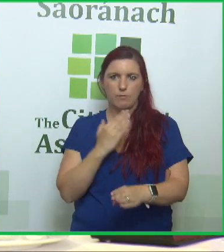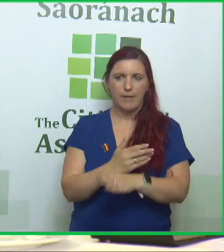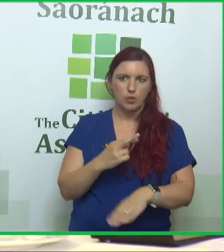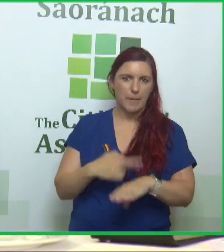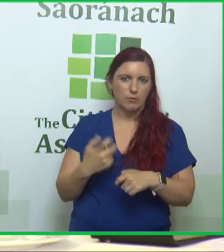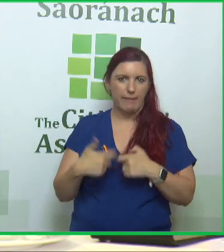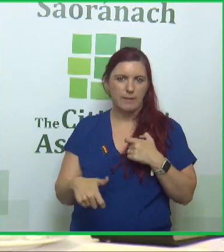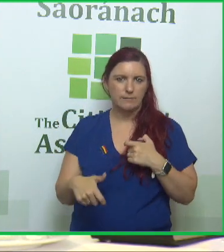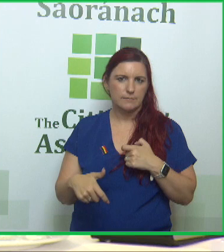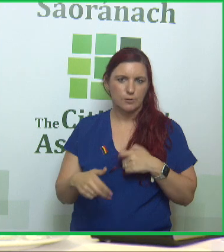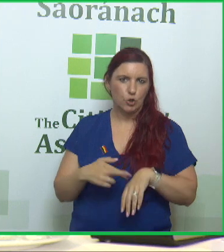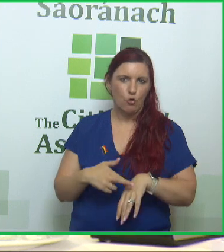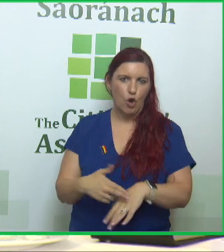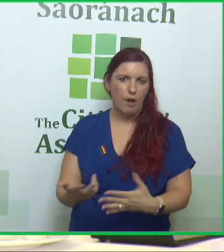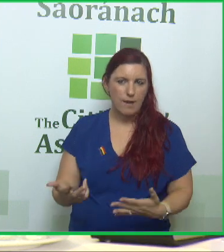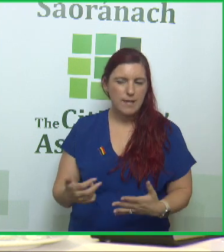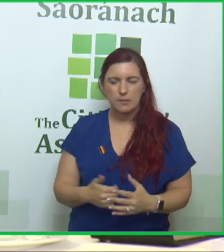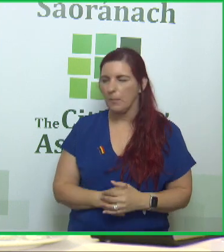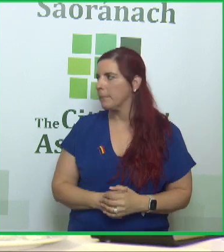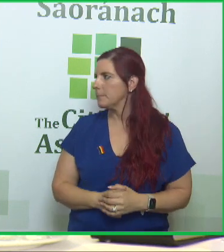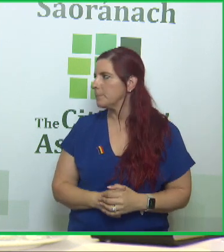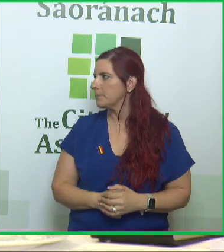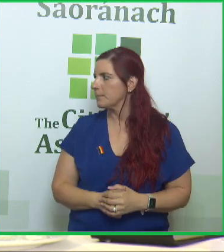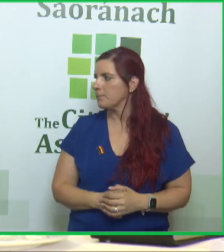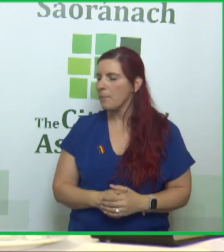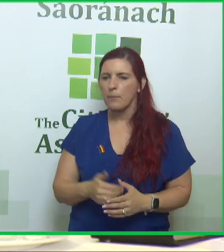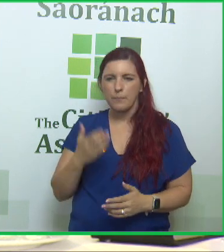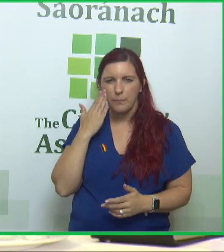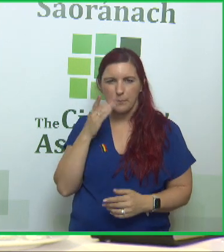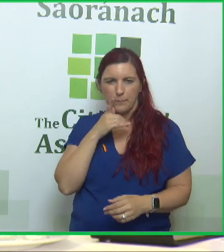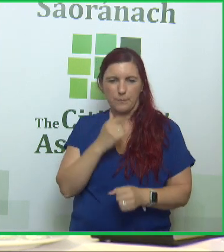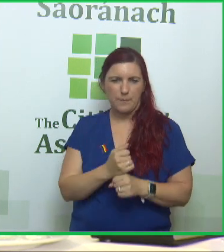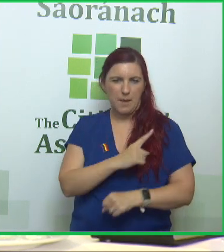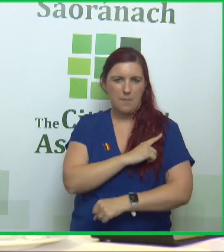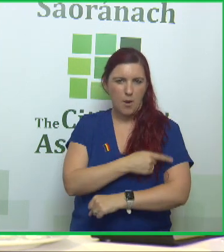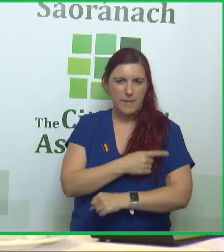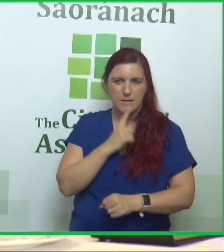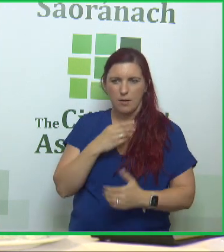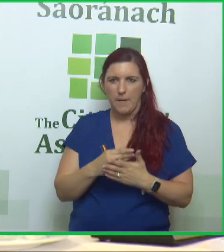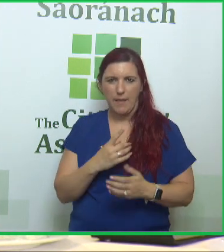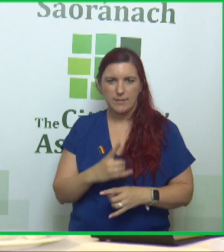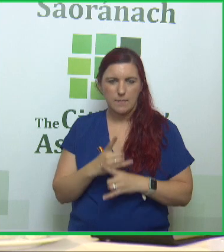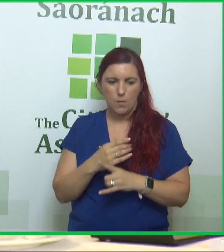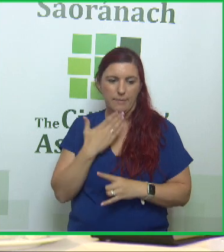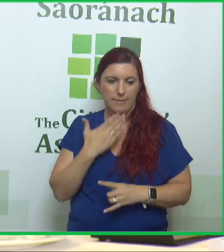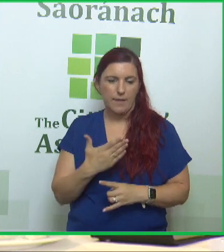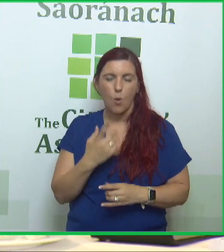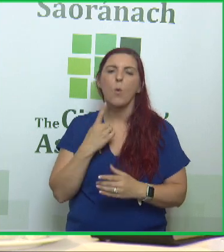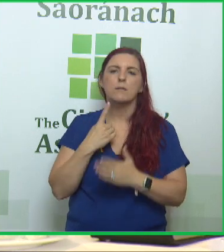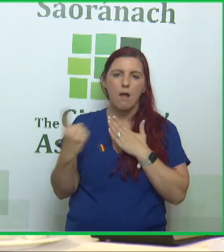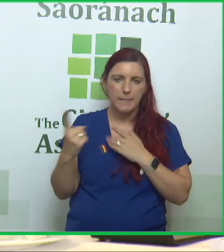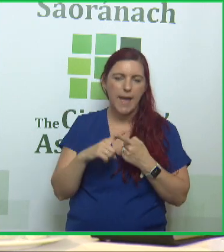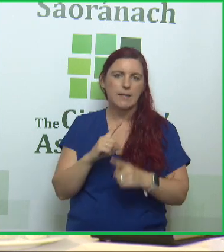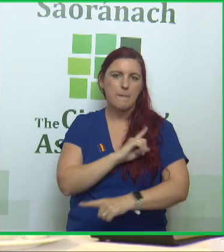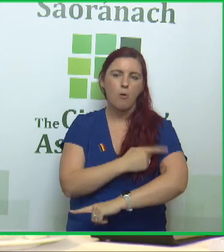and particularly the area of, I think you called it autonomy and empowerment and how that helps. So well done, and thank you, Catherine. Okay,